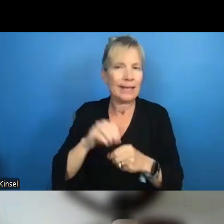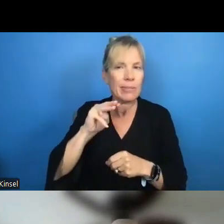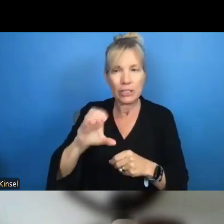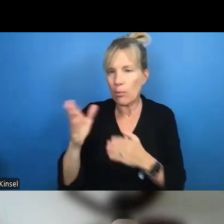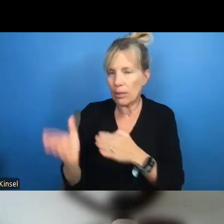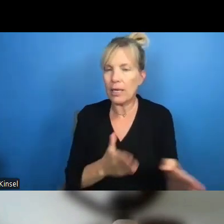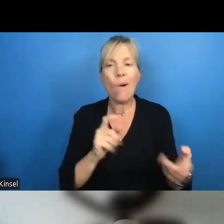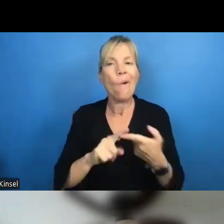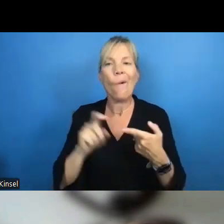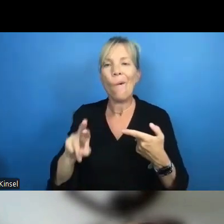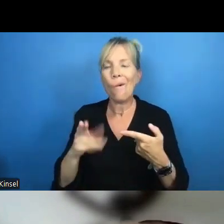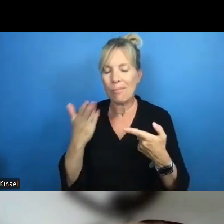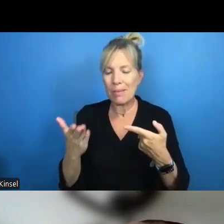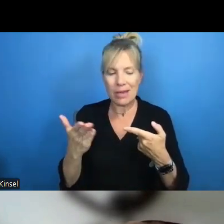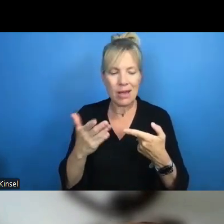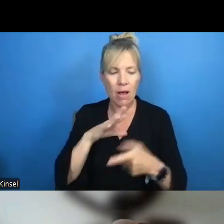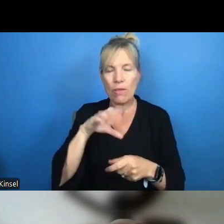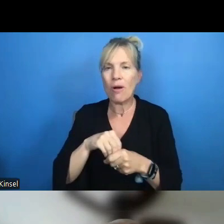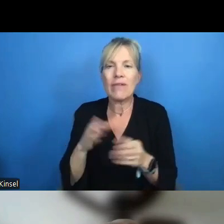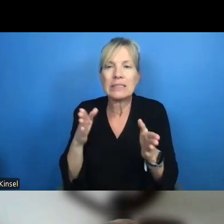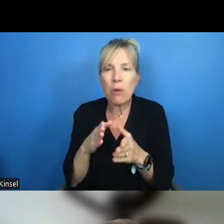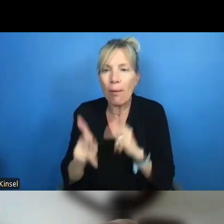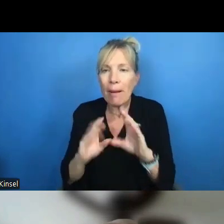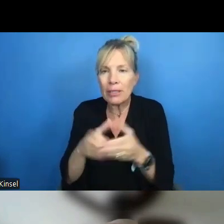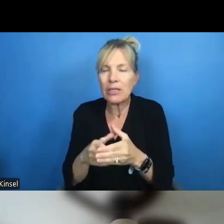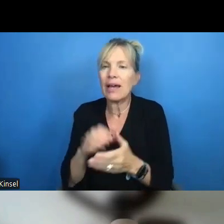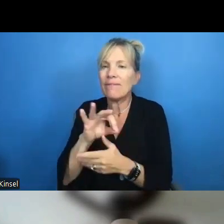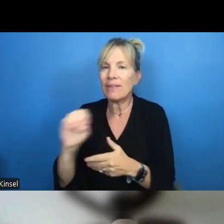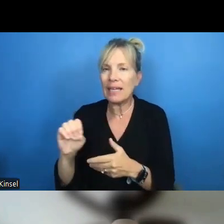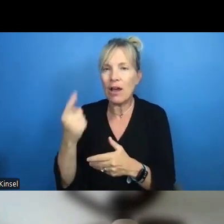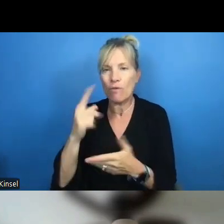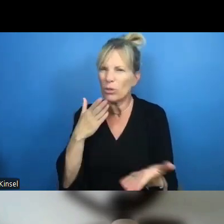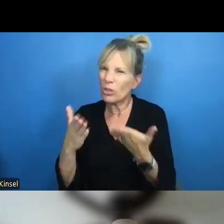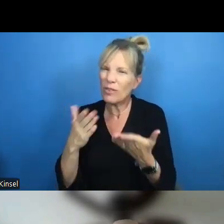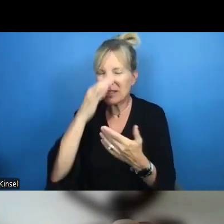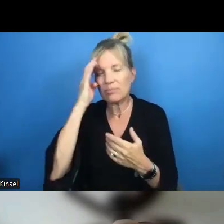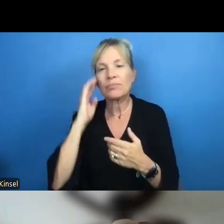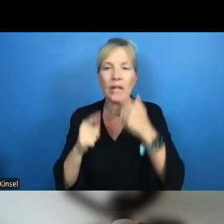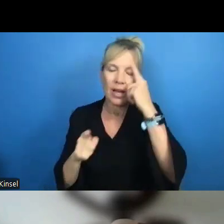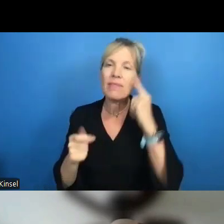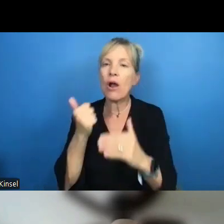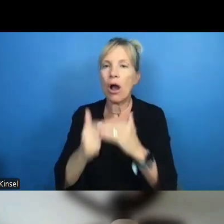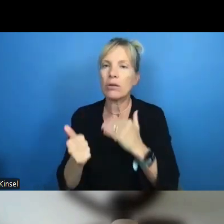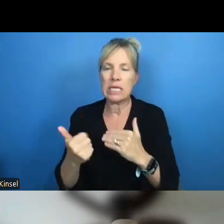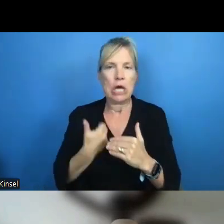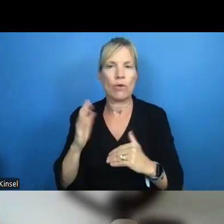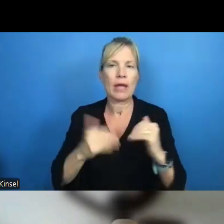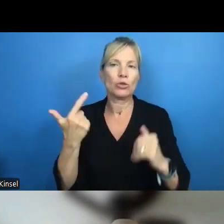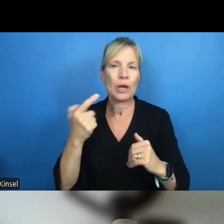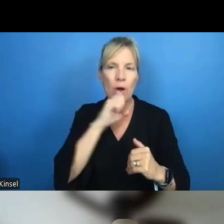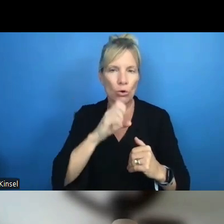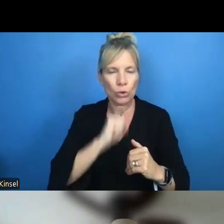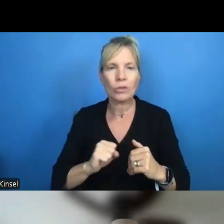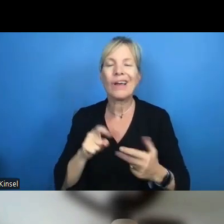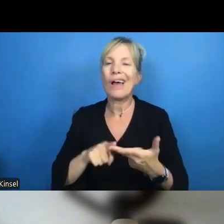plan or they may be part of the small population that's in fee-for-service. They are under the age of 21